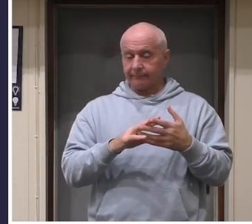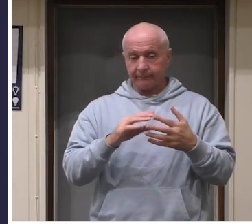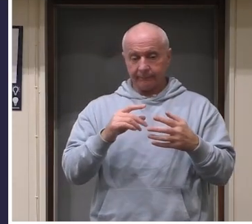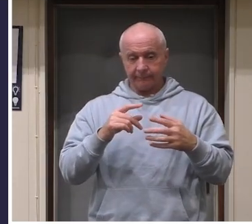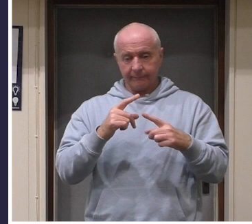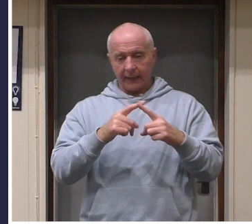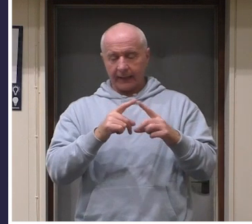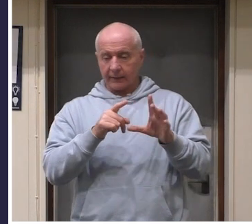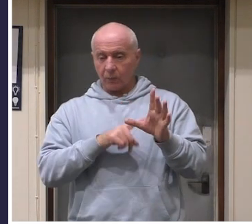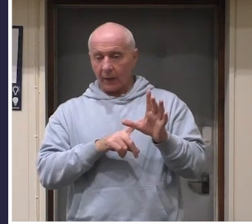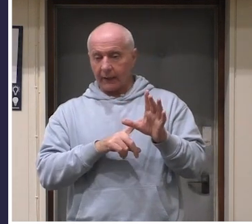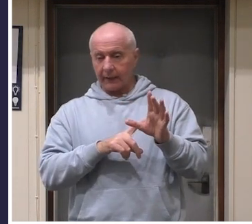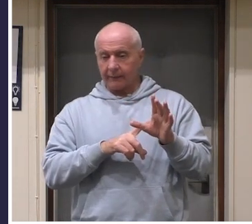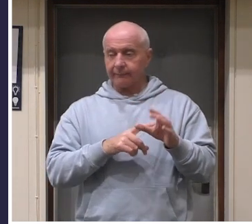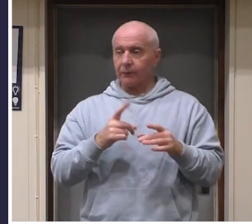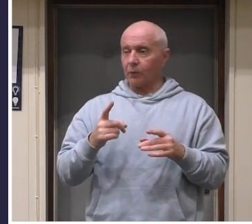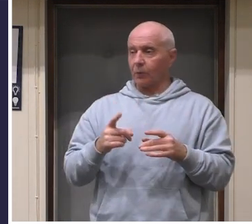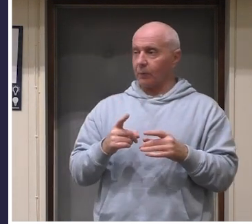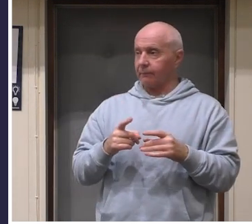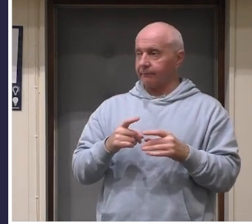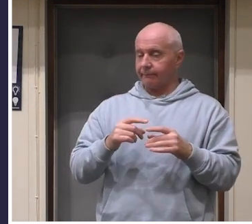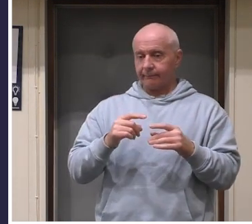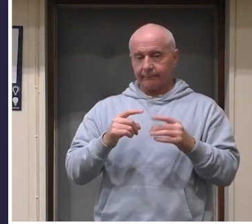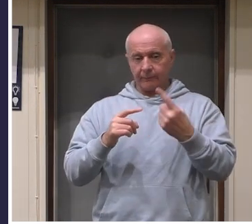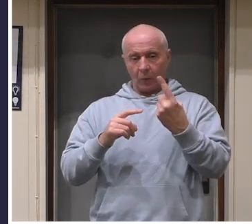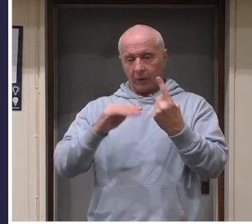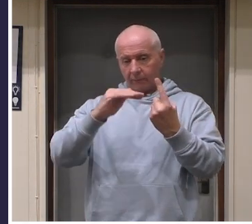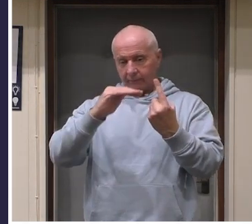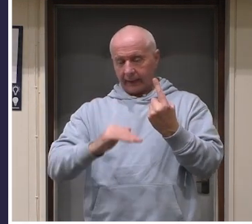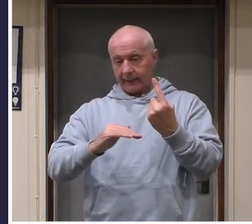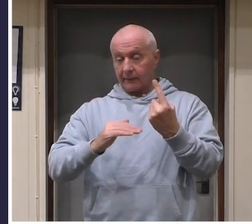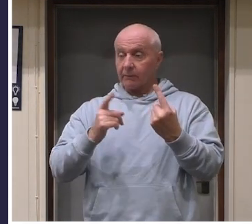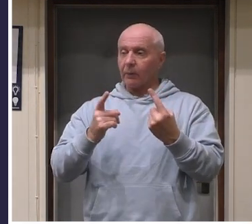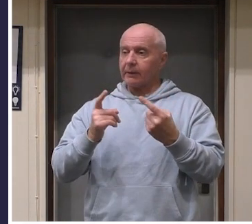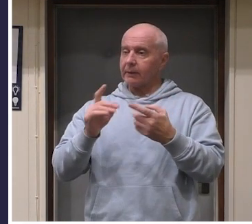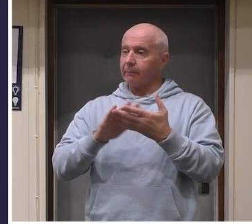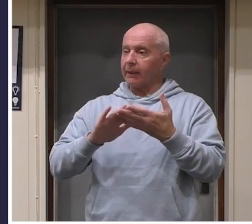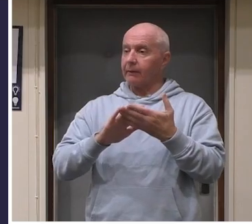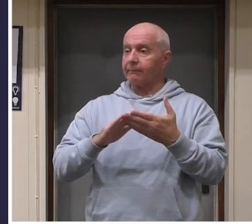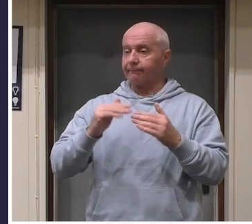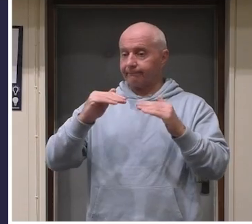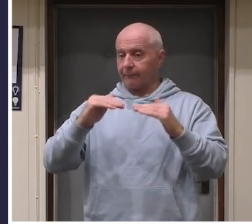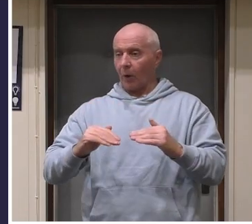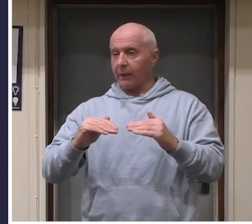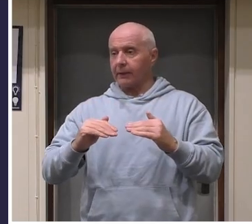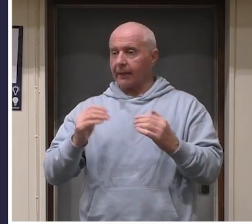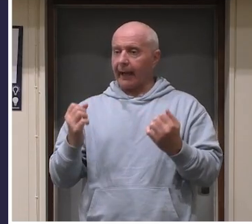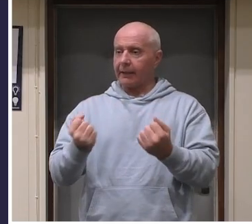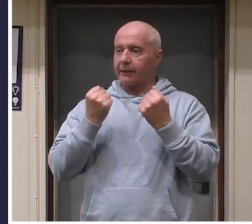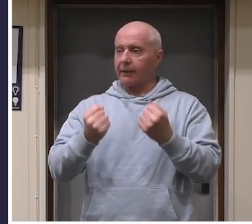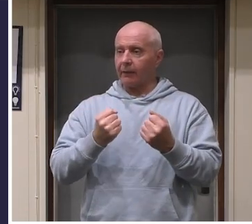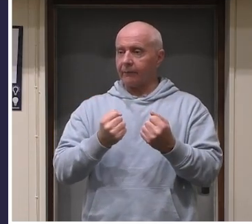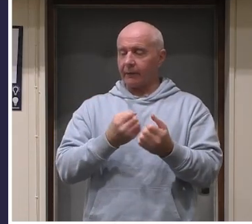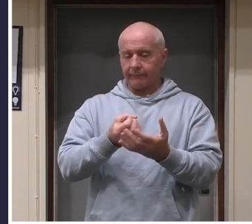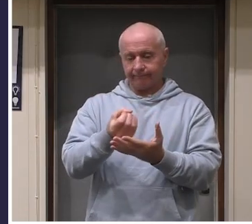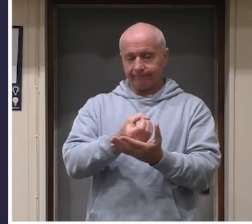y, to n less than 1, which is the definition for this lowest energy state of the harmonic oscillator. And I have to say